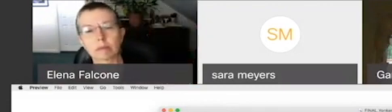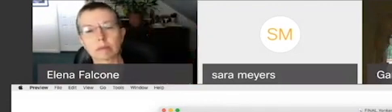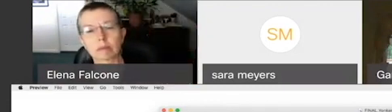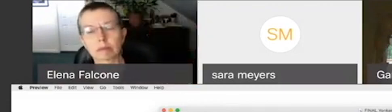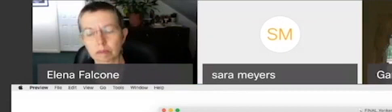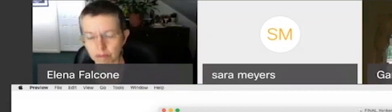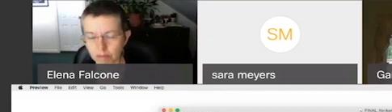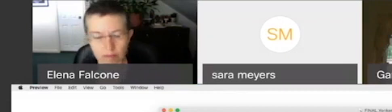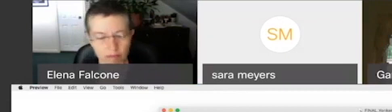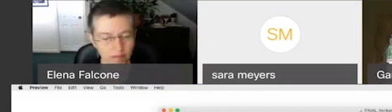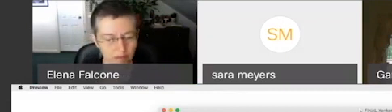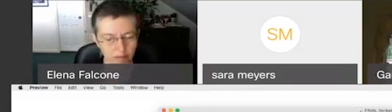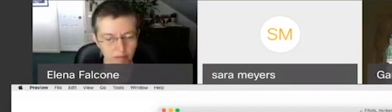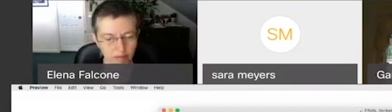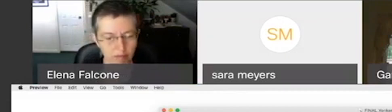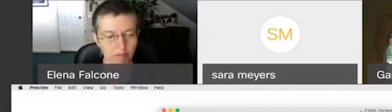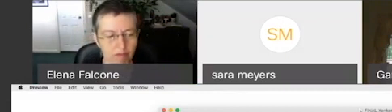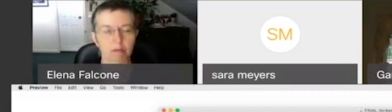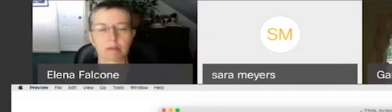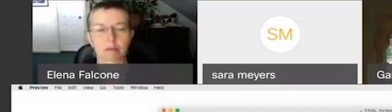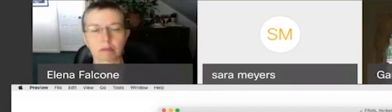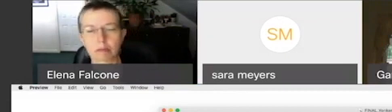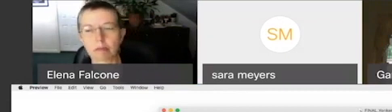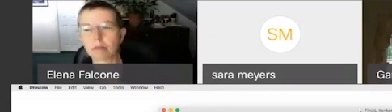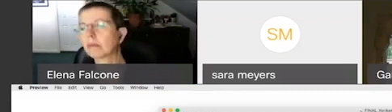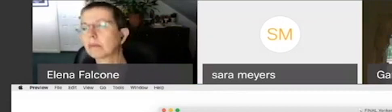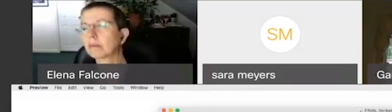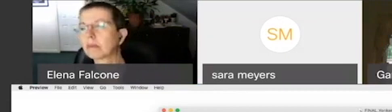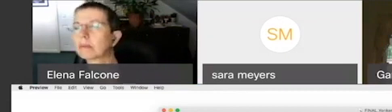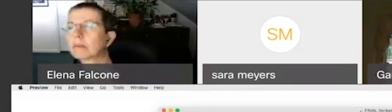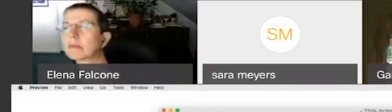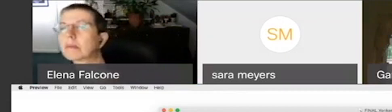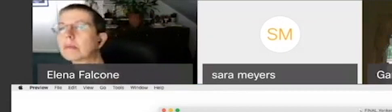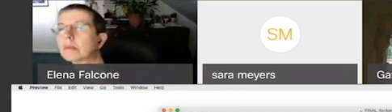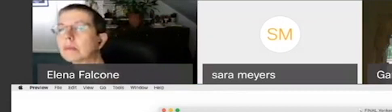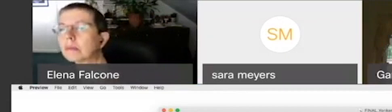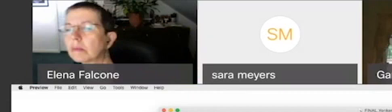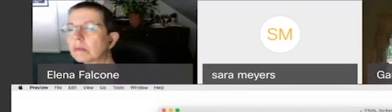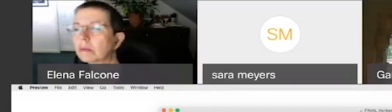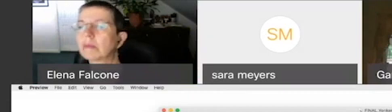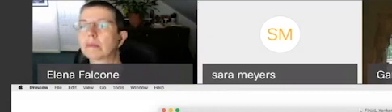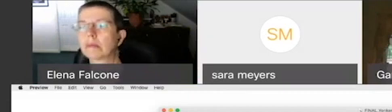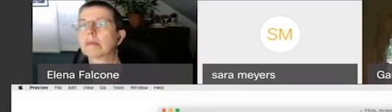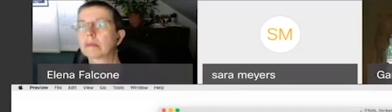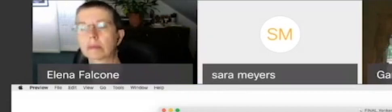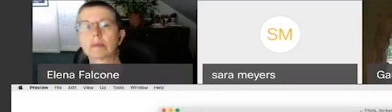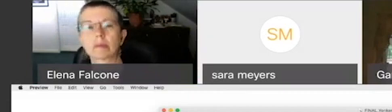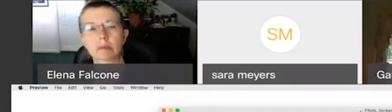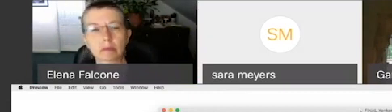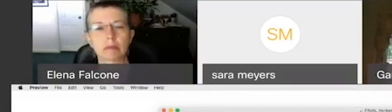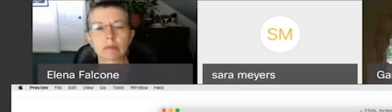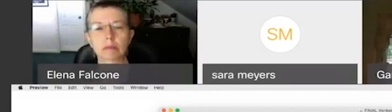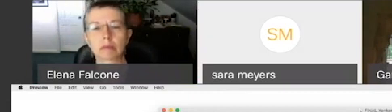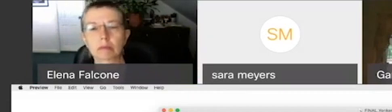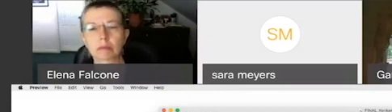The idea is to have this contractor in place by October 2022. All